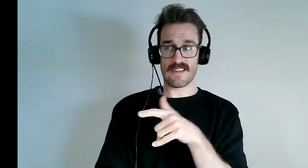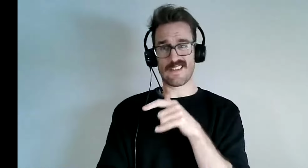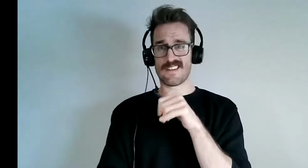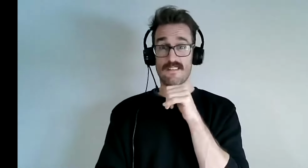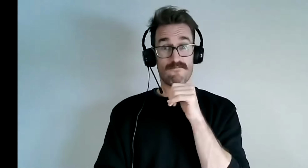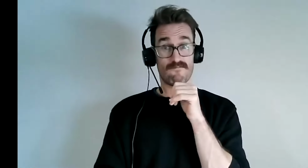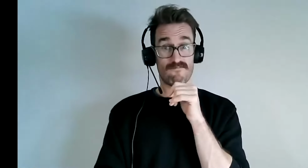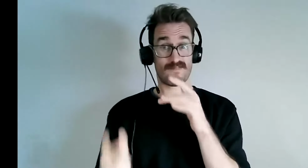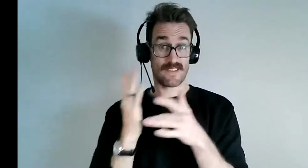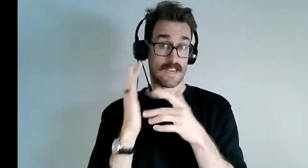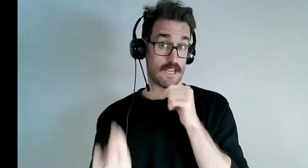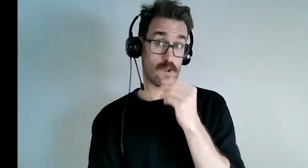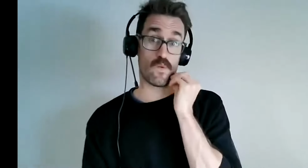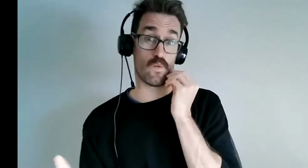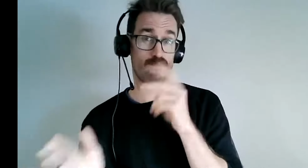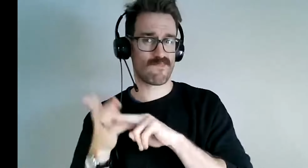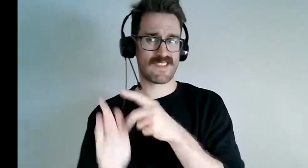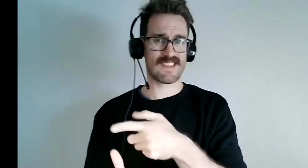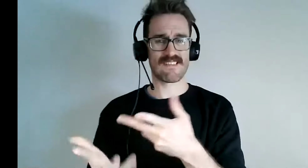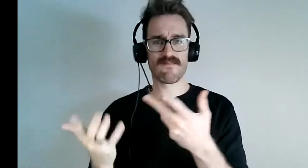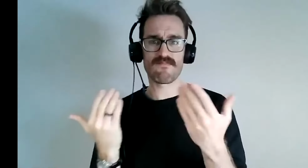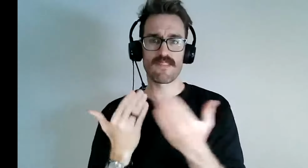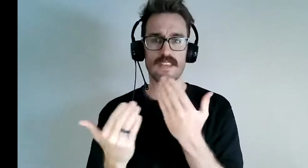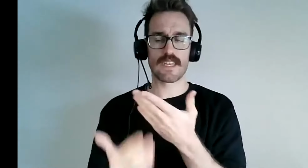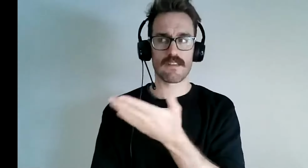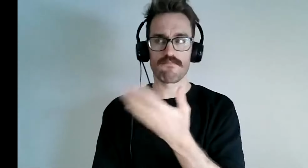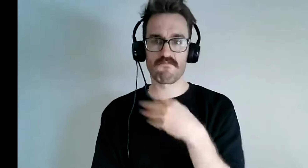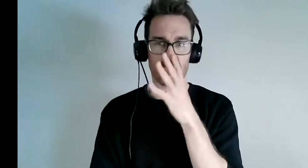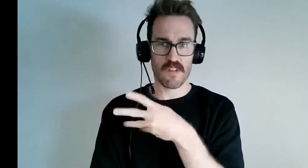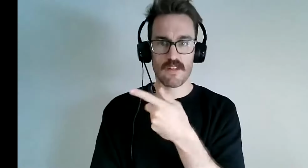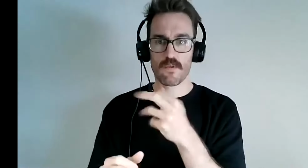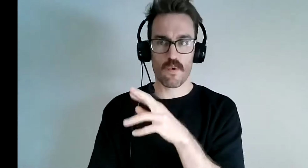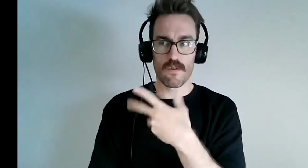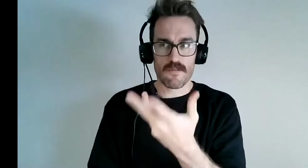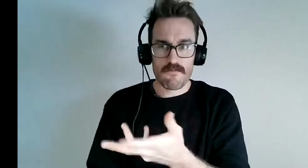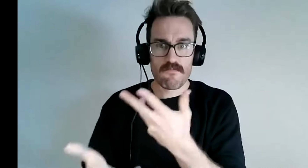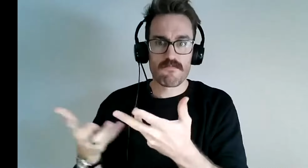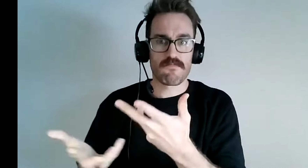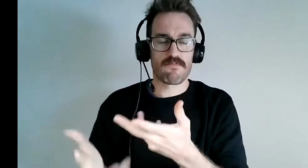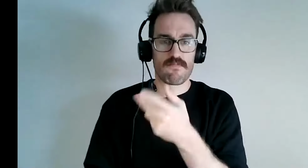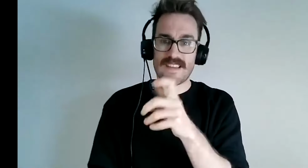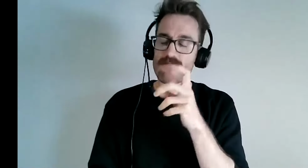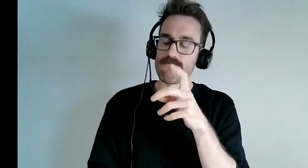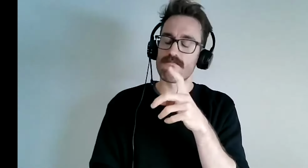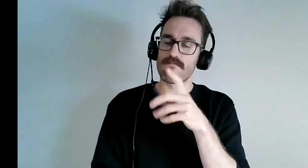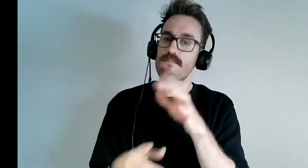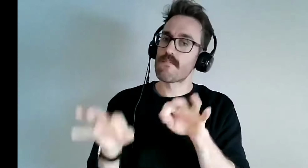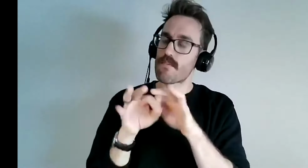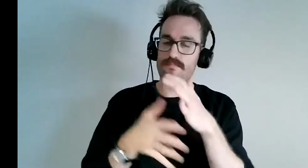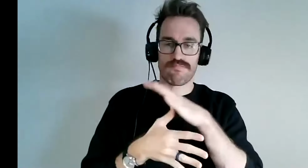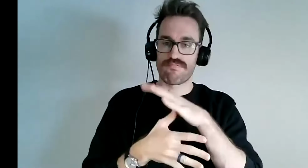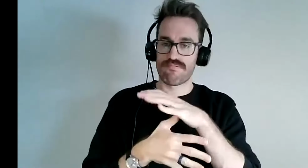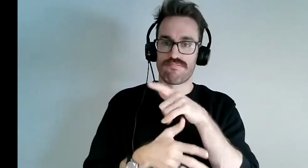less, of a home for people who are there. So we really need to address that issue. That's a really key point in all of these